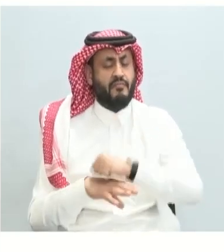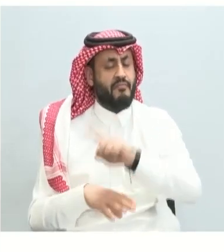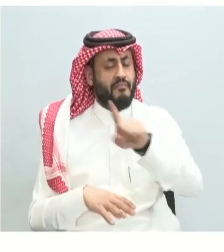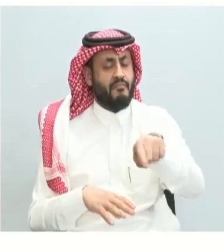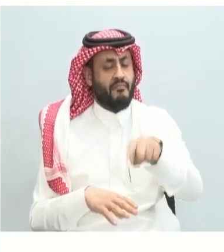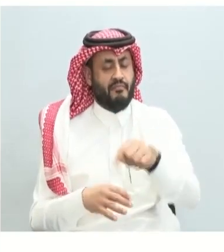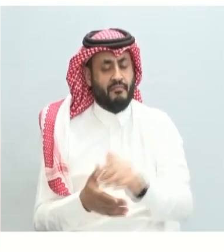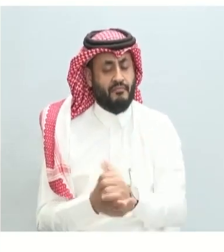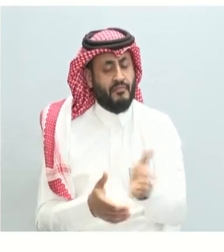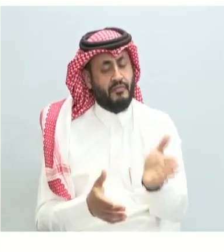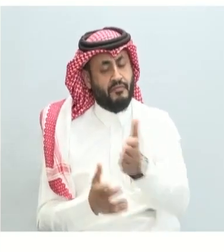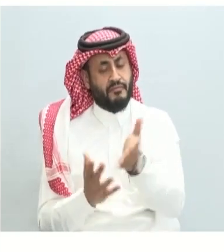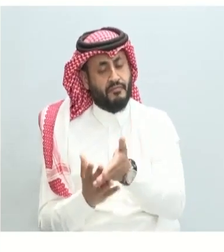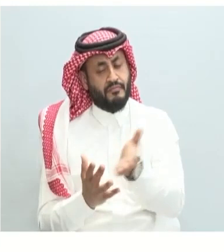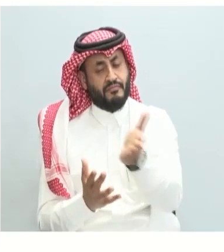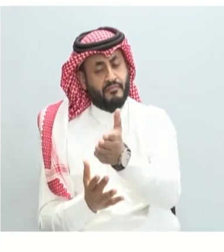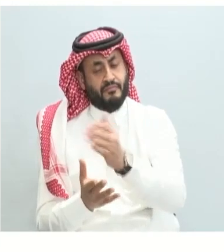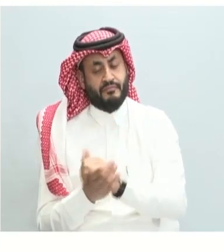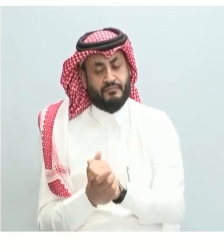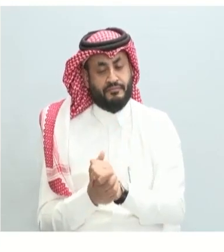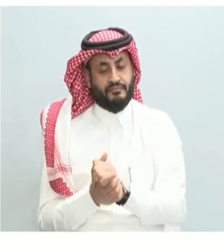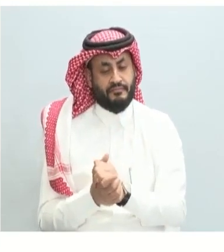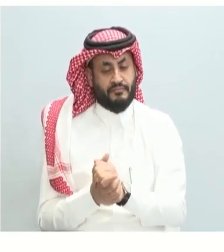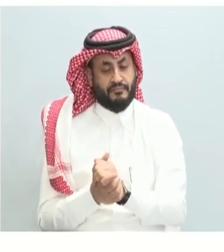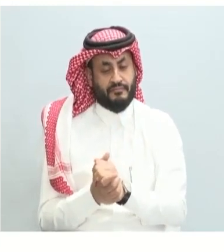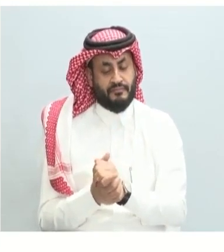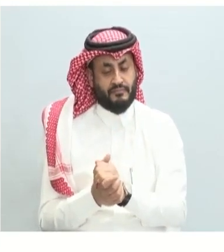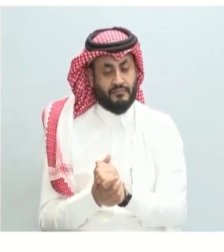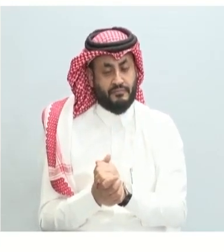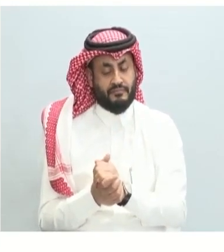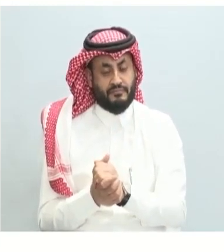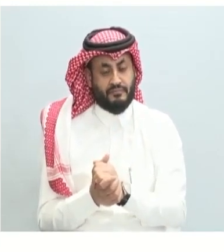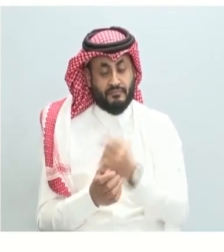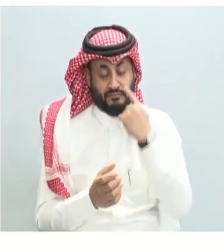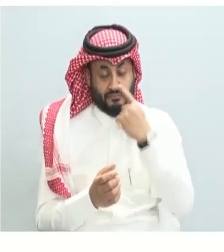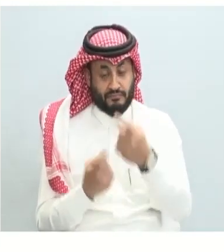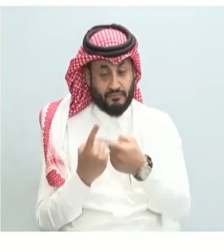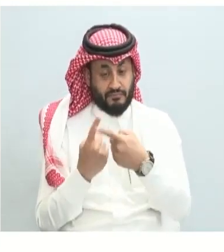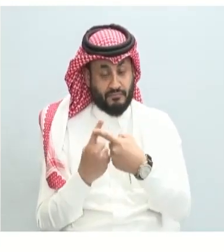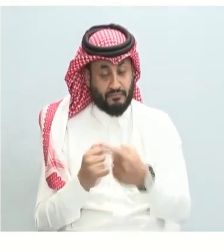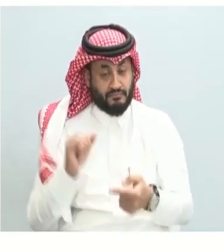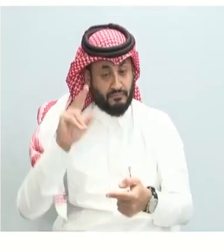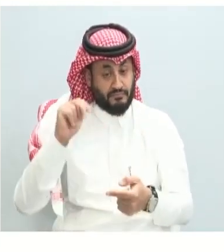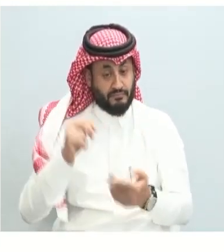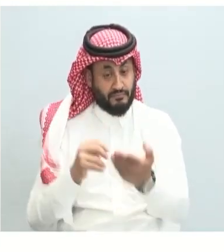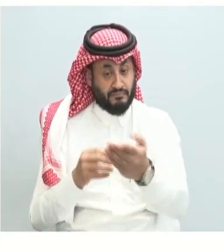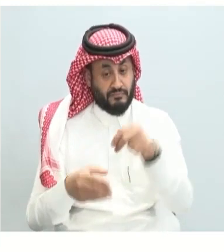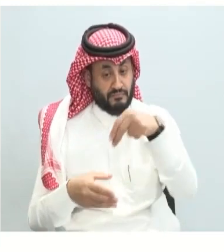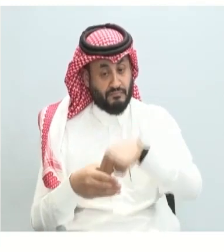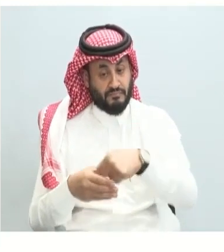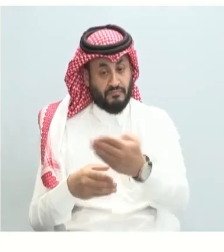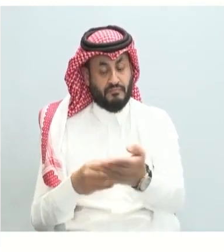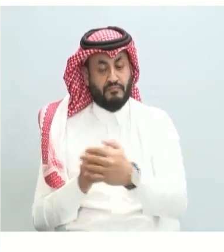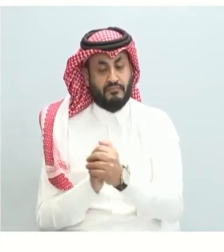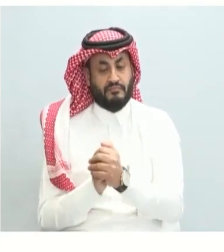on. So let's read the second one. Here in the second one, this is the first preposition we can see,